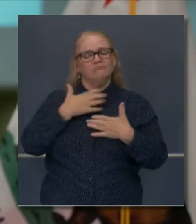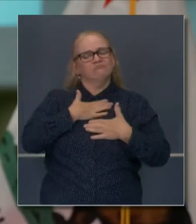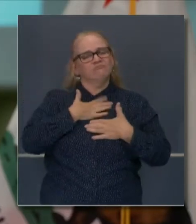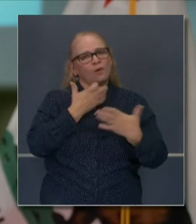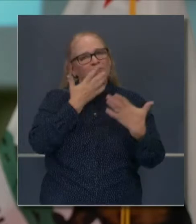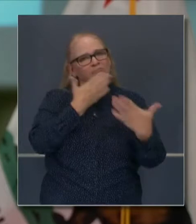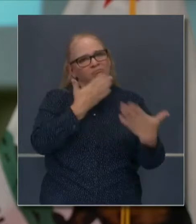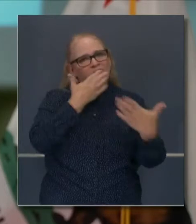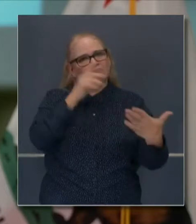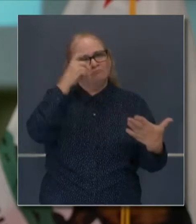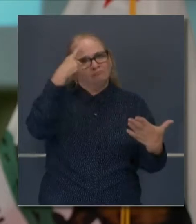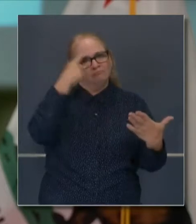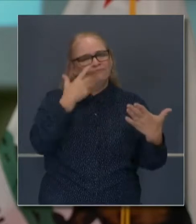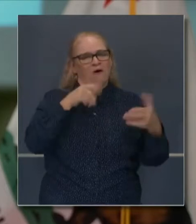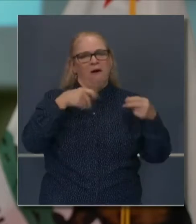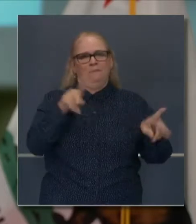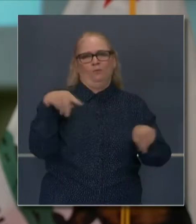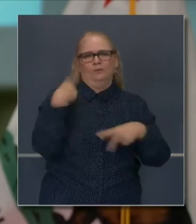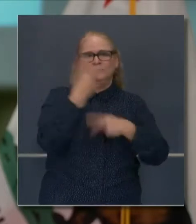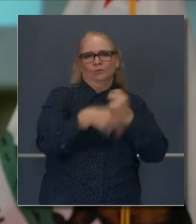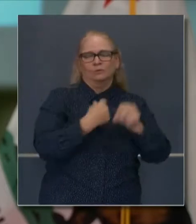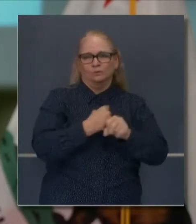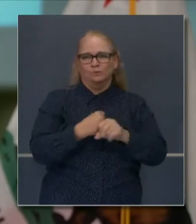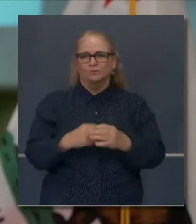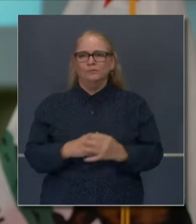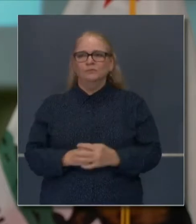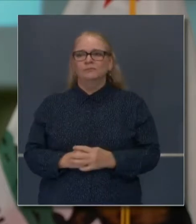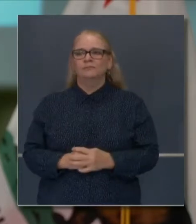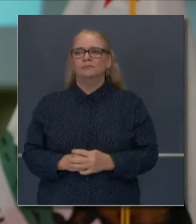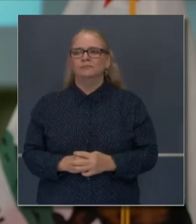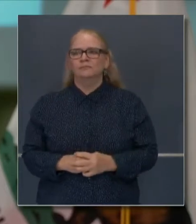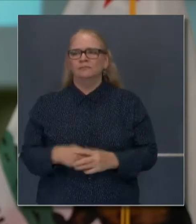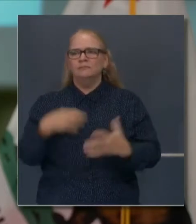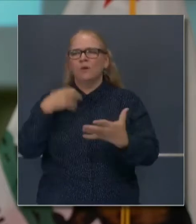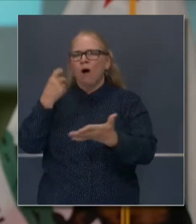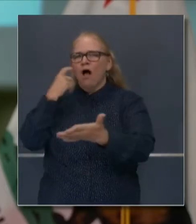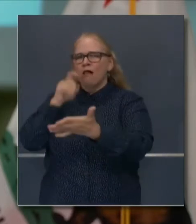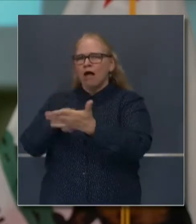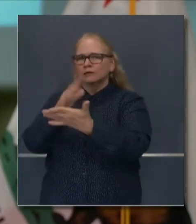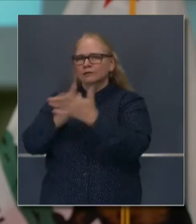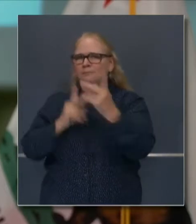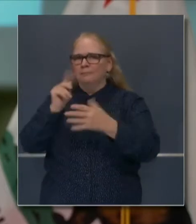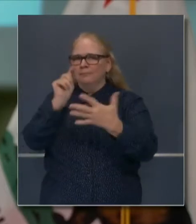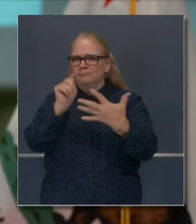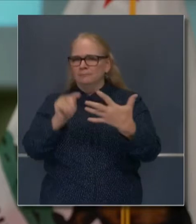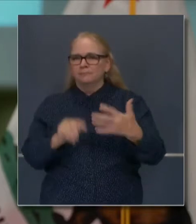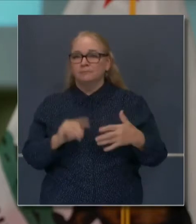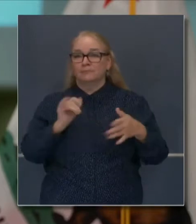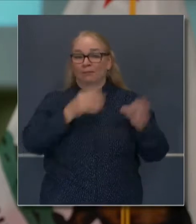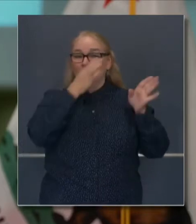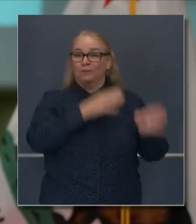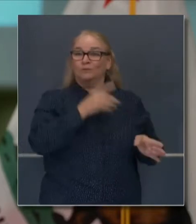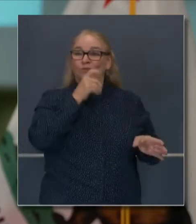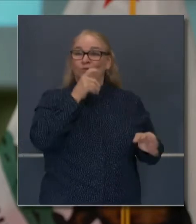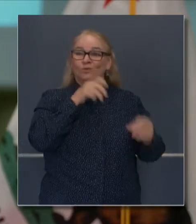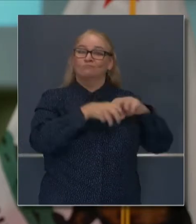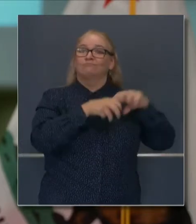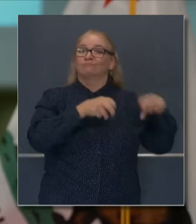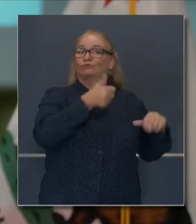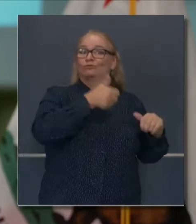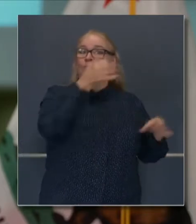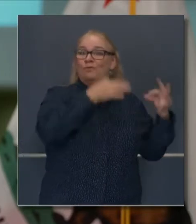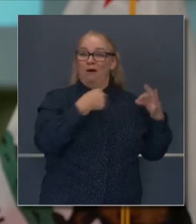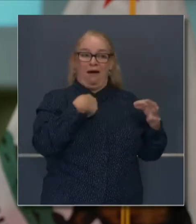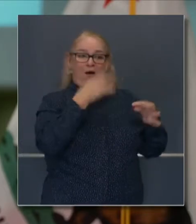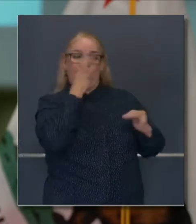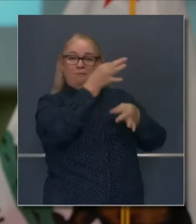I also want to acknowledge the member of the Supreme Court that I will replace in this new responsibility,